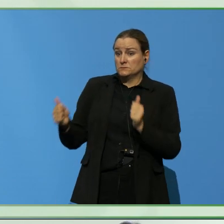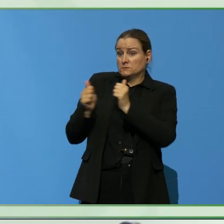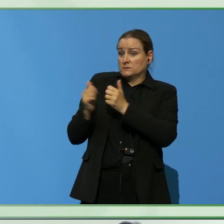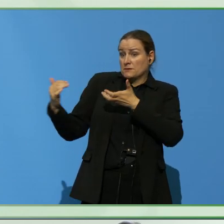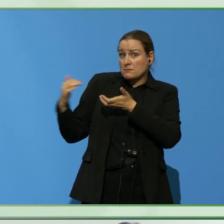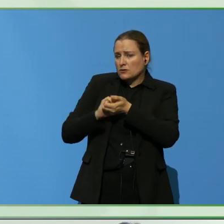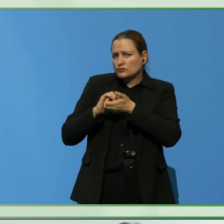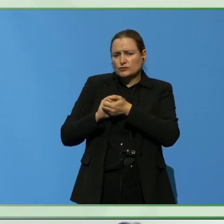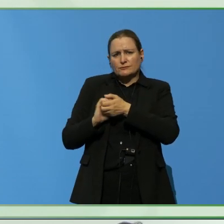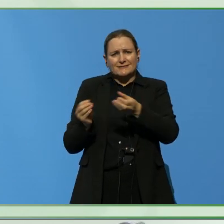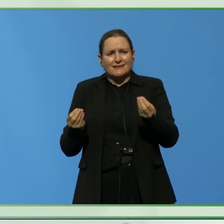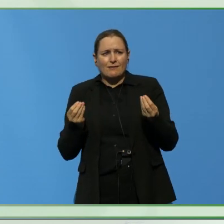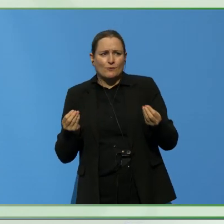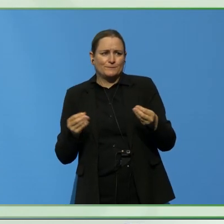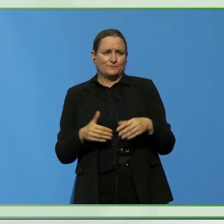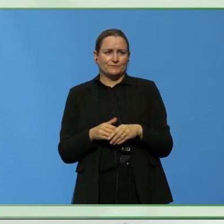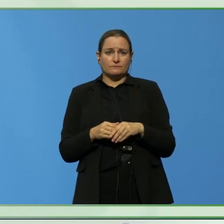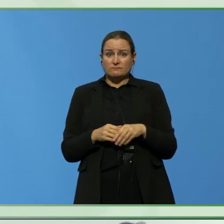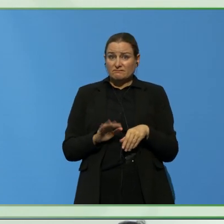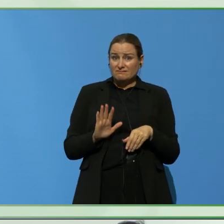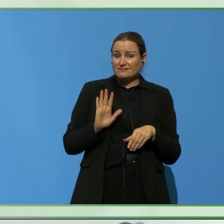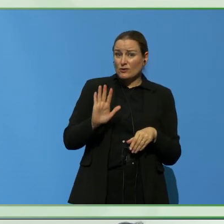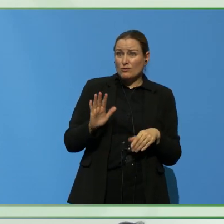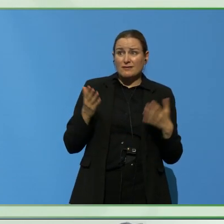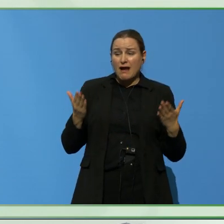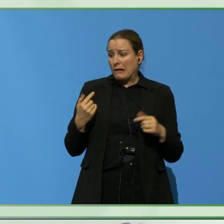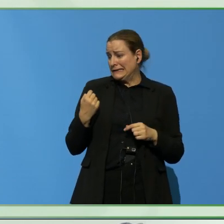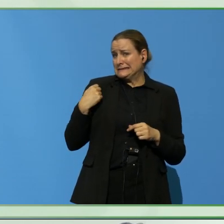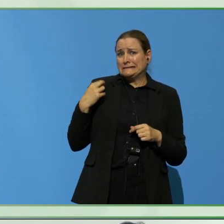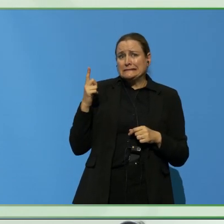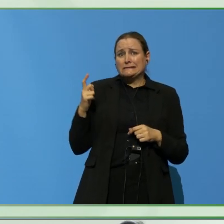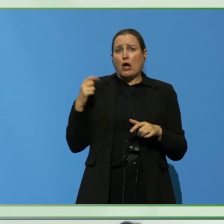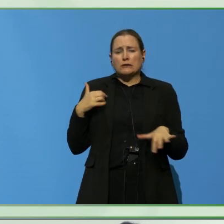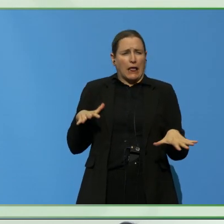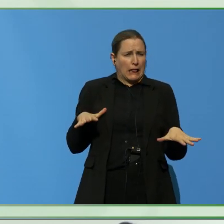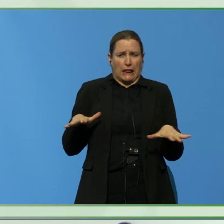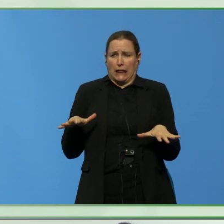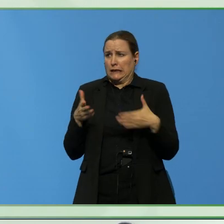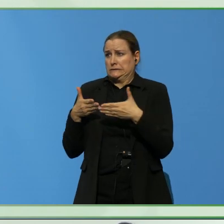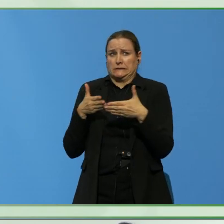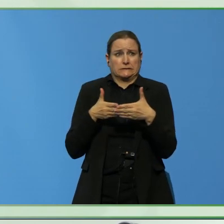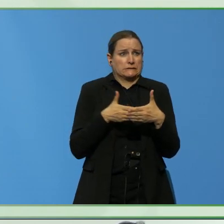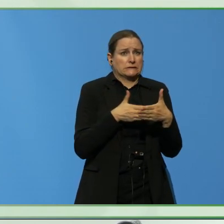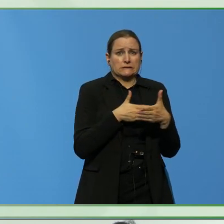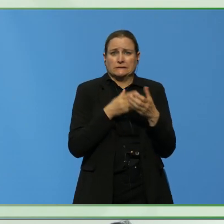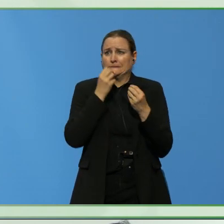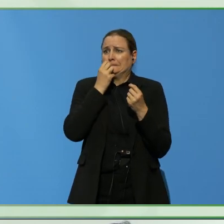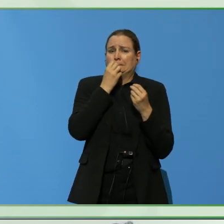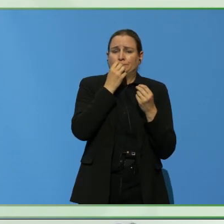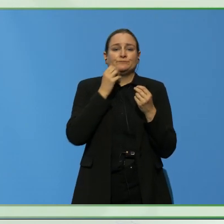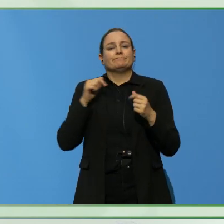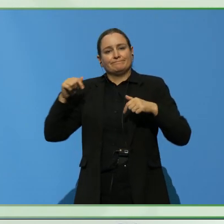large disability organizations when you're just starting out? Actual problems that real innovators are facing that no